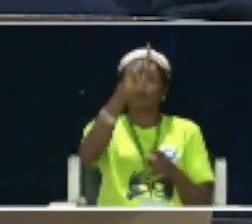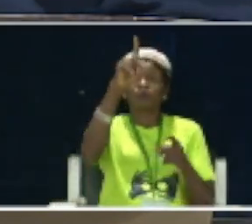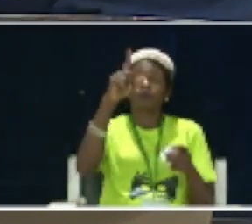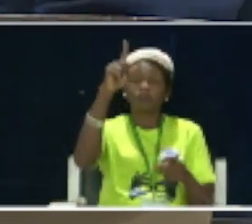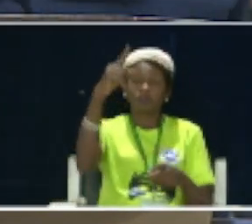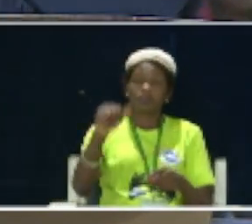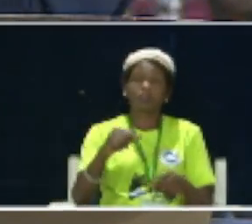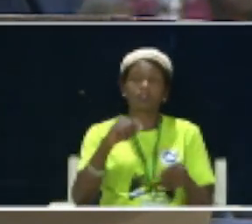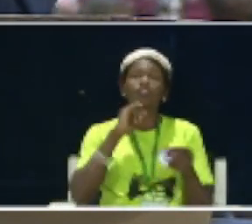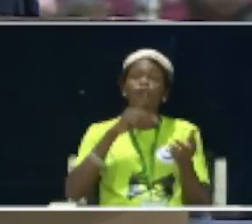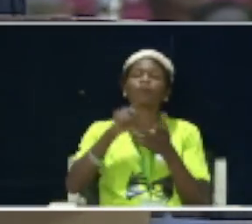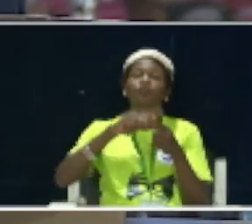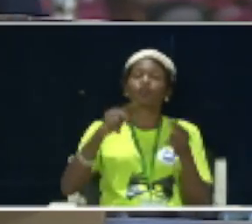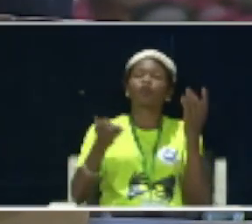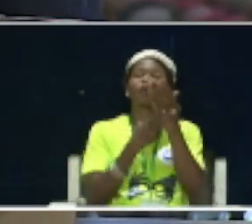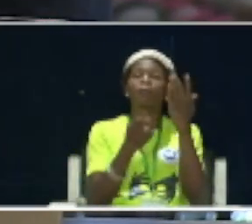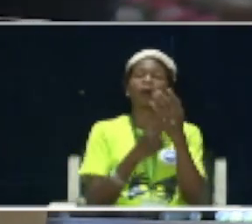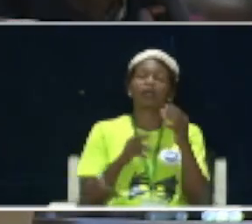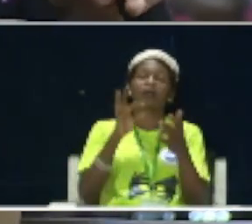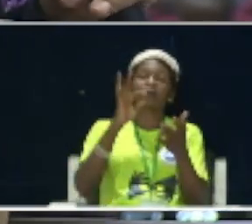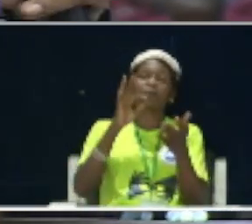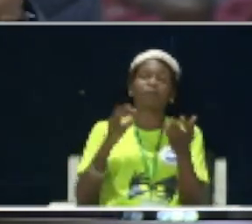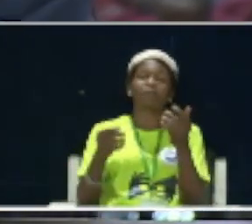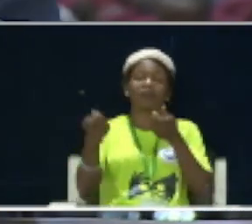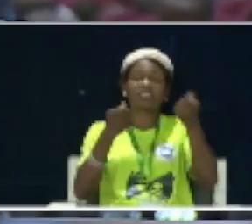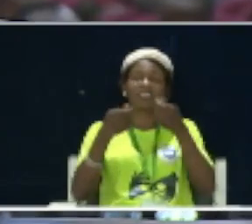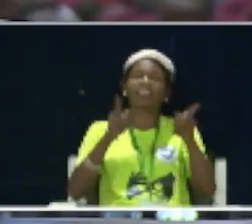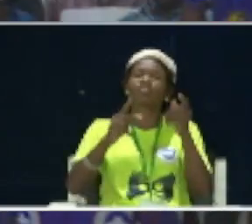manager, let your bank manager cast out the devils.